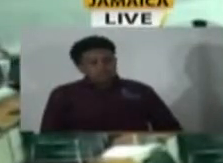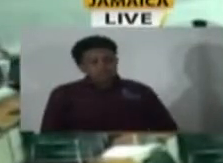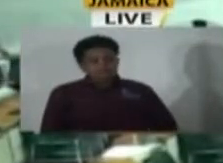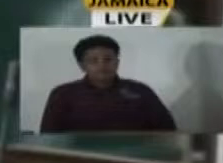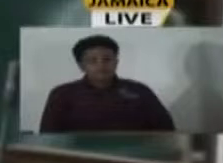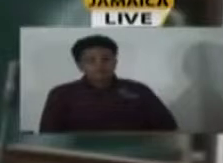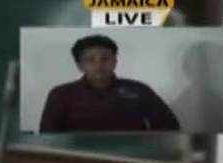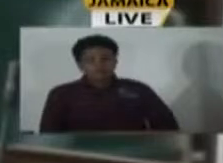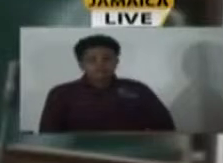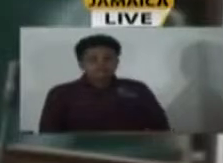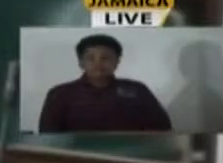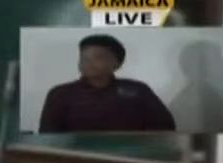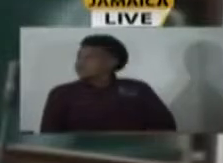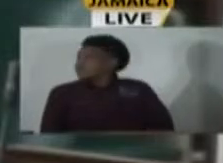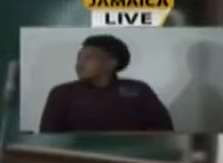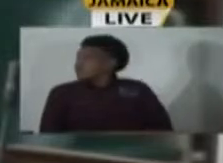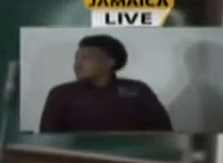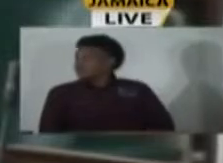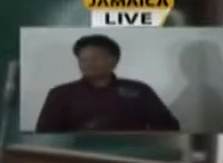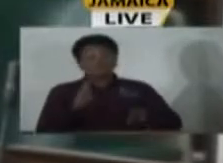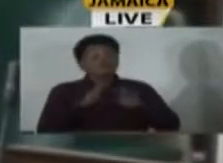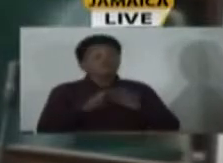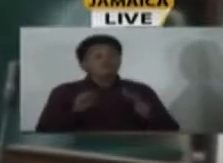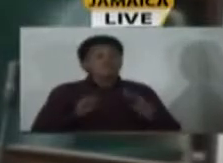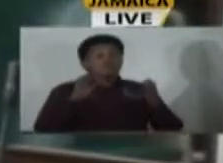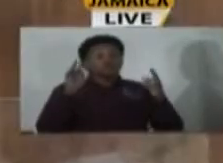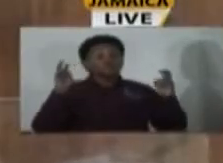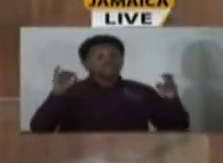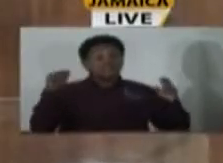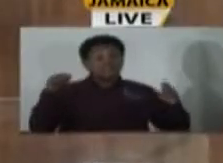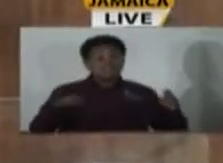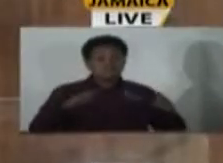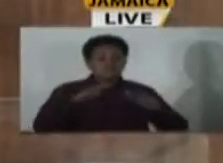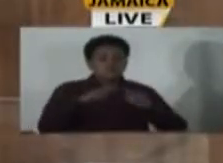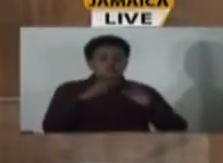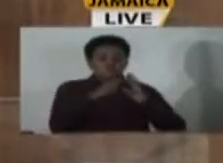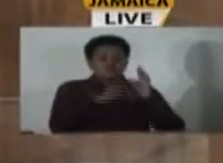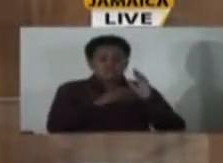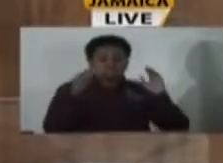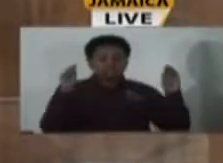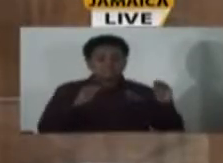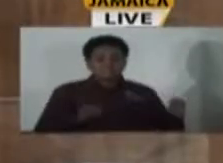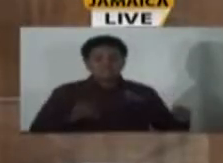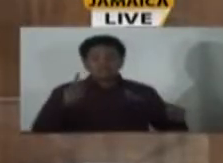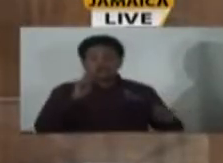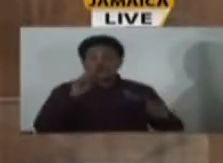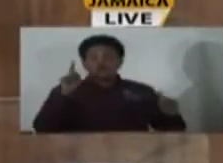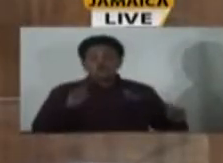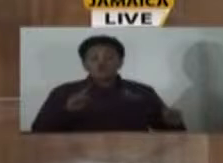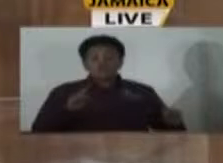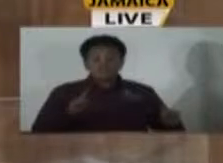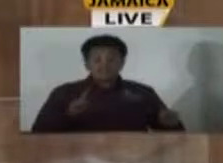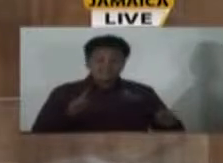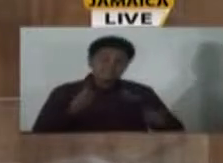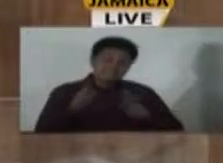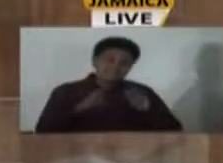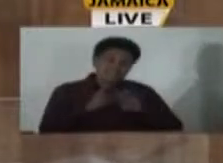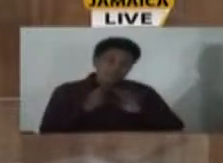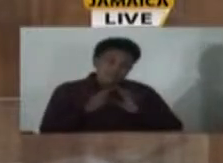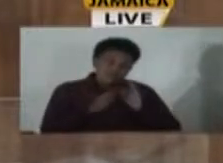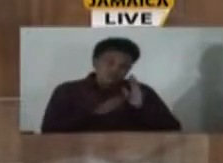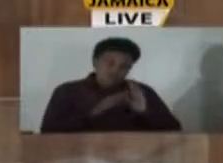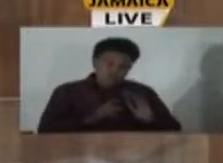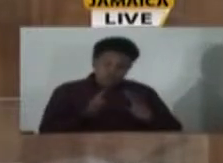approach to matters such as this is that when regulations are being made, and an order is a form of regulation,